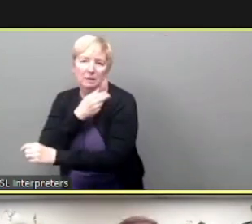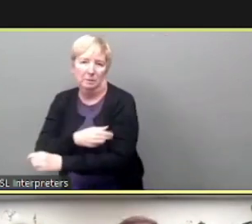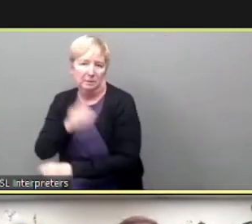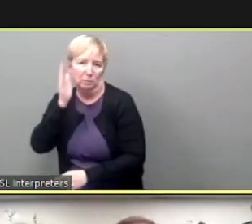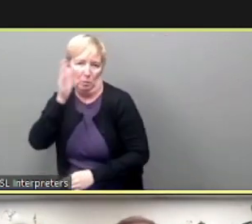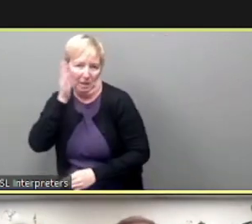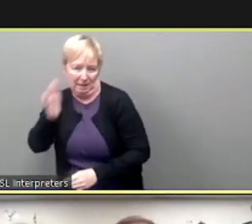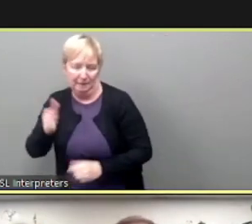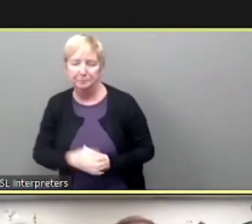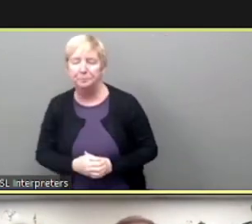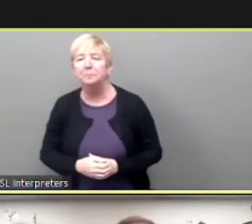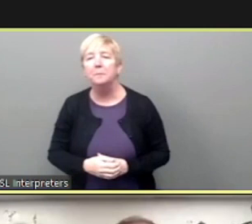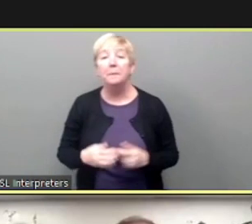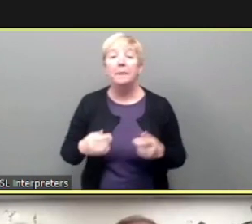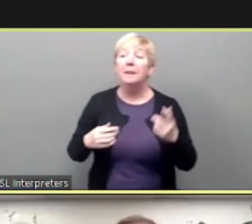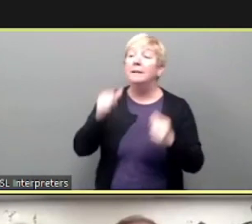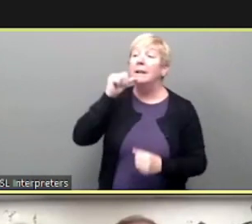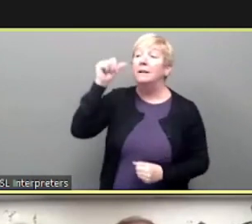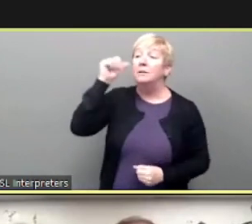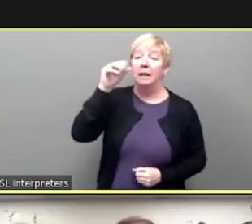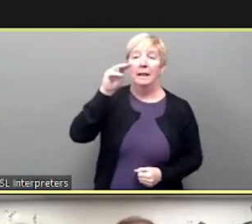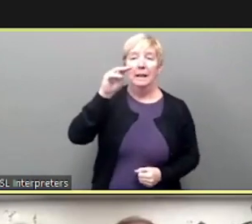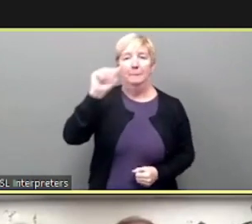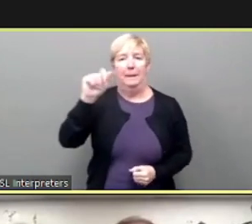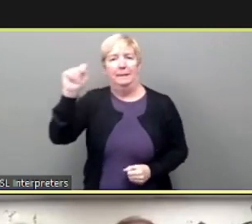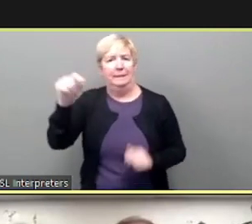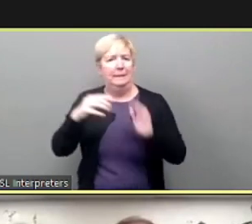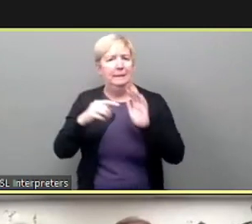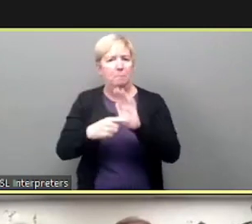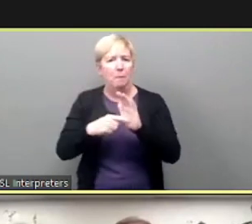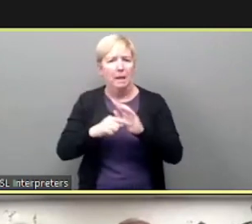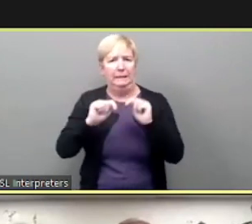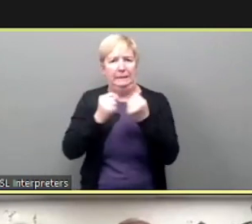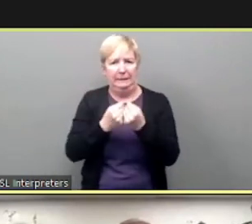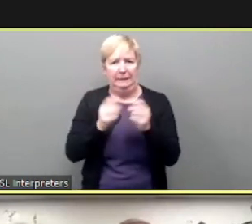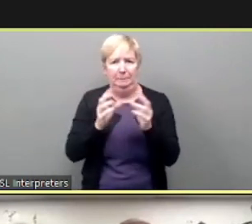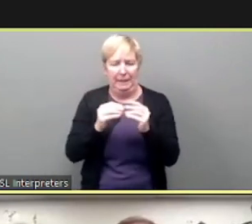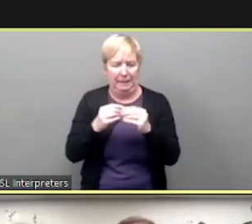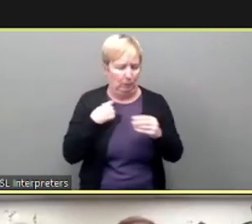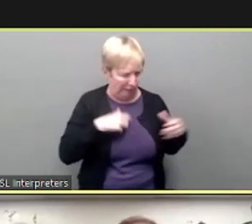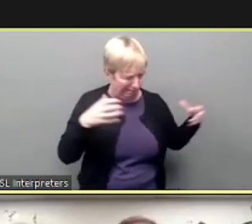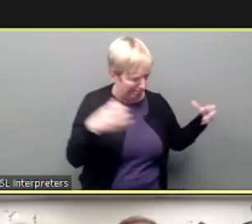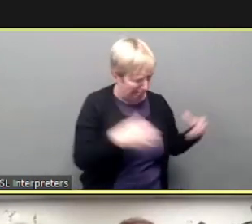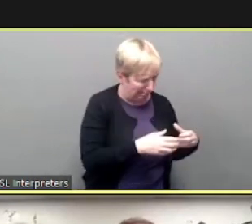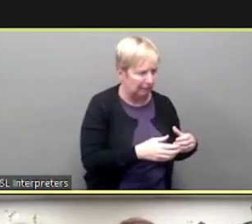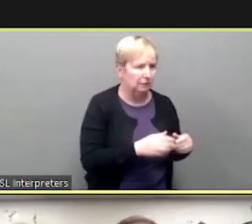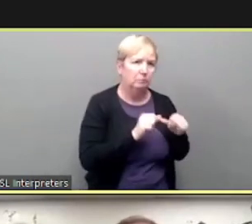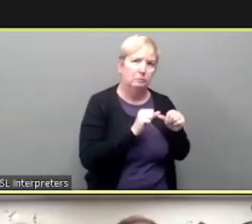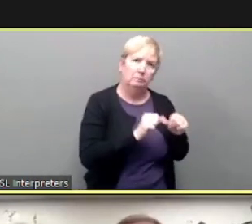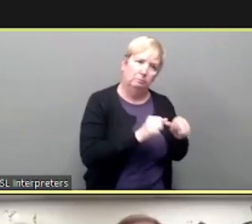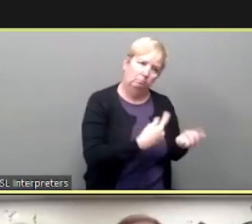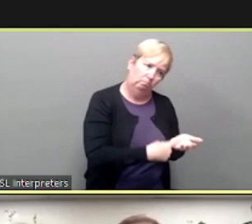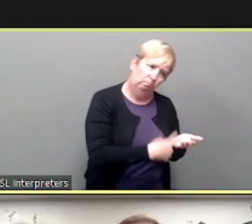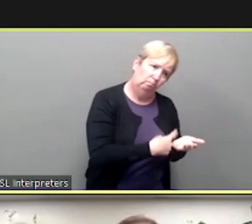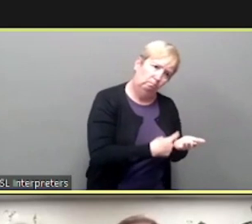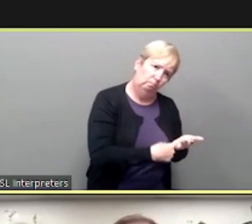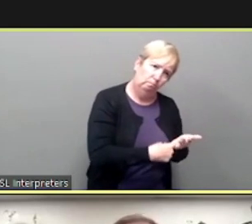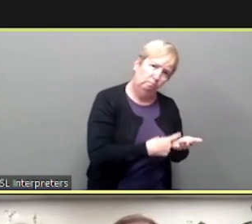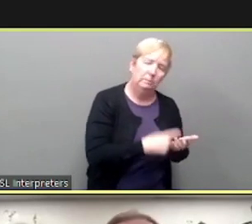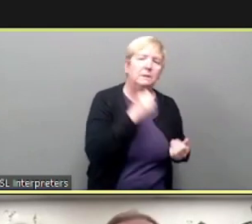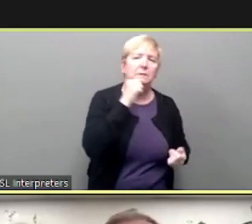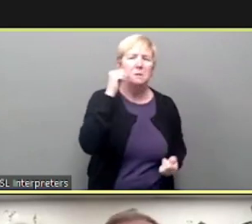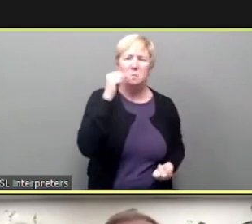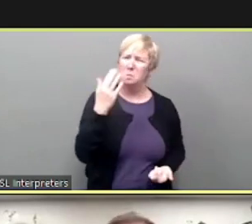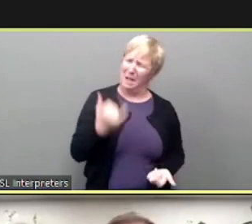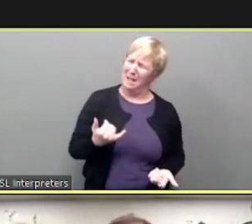whole modeling team meeting yesterday talking about this plateau, what's going on, why are we seeing this? You know, we're not